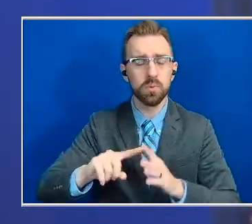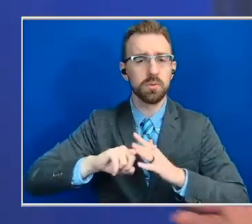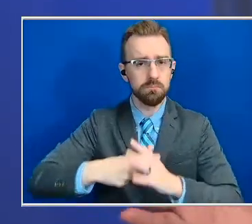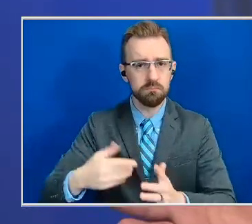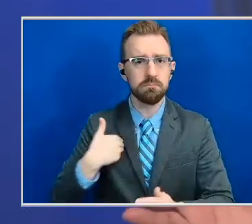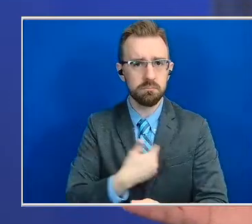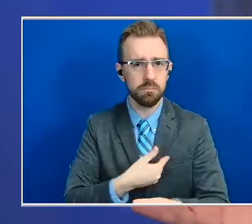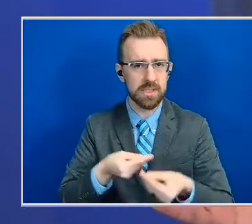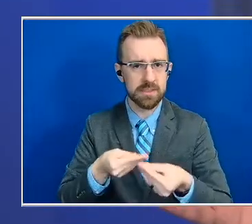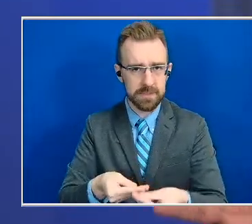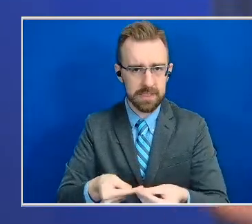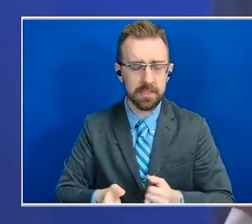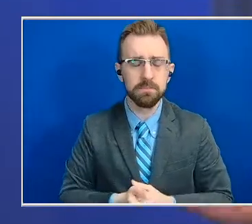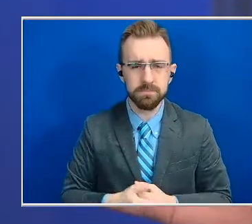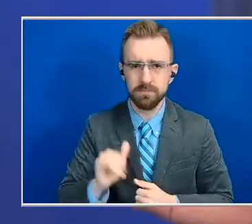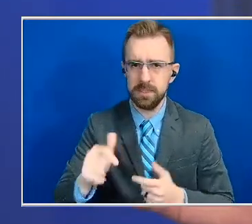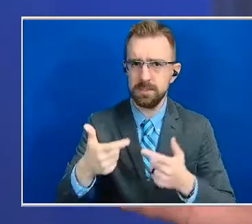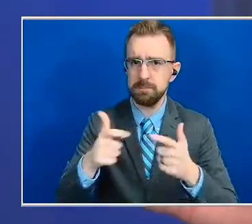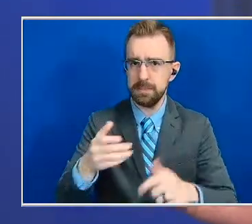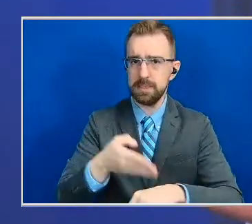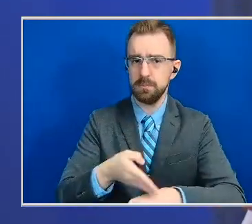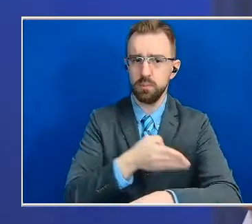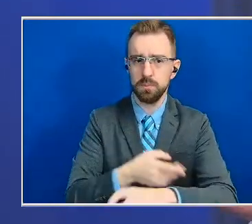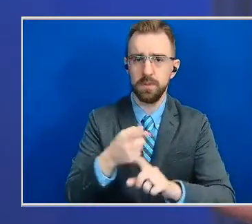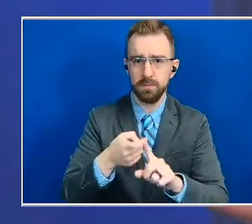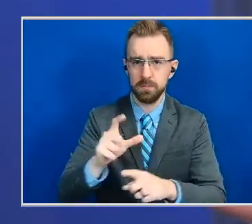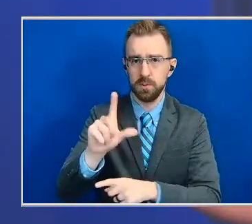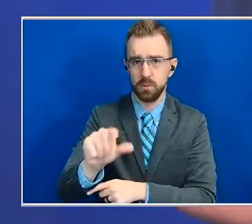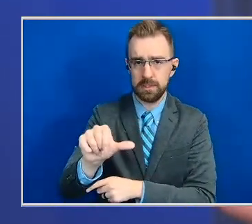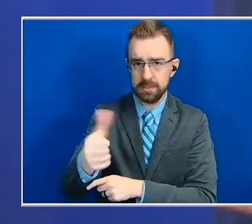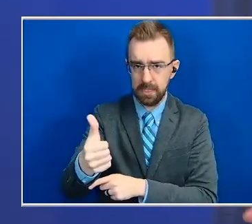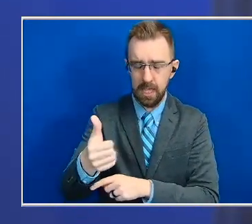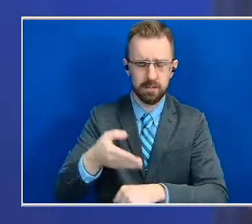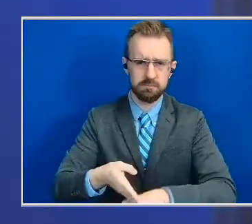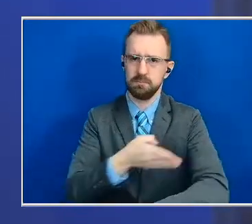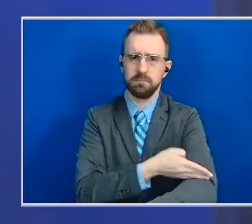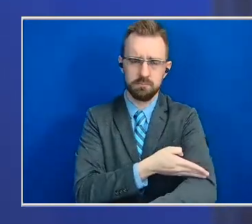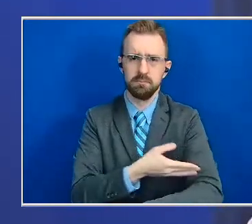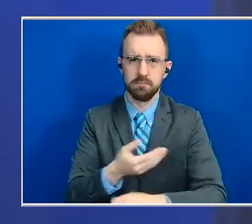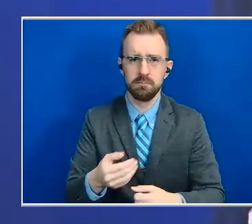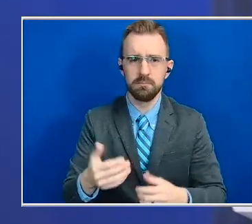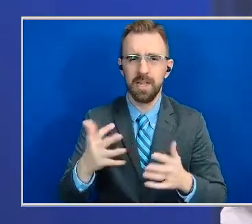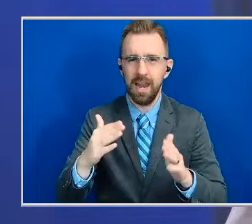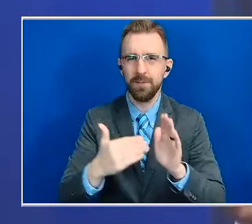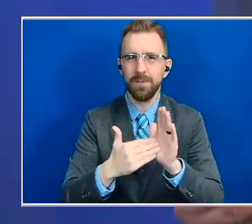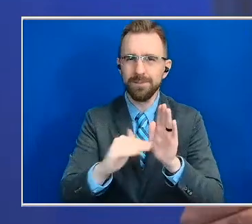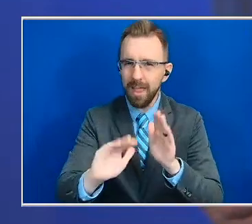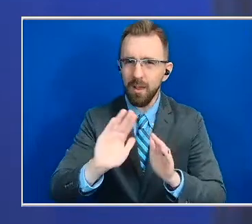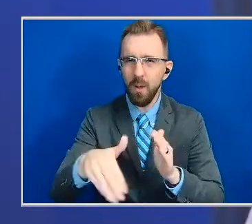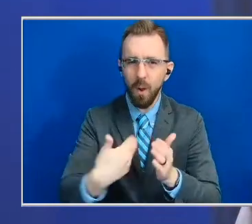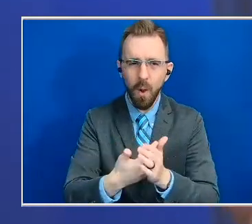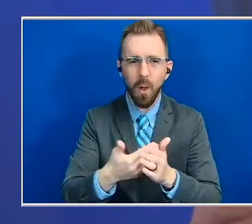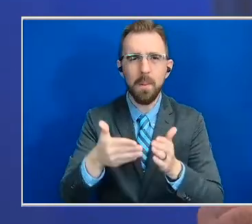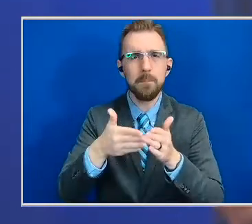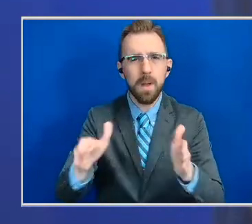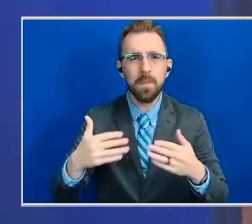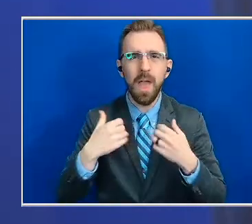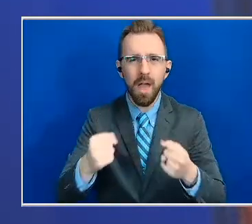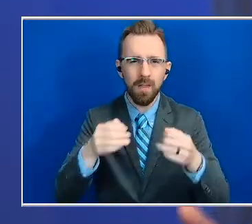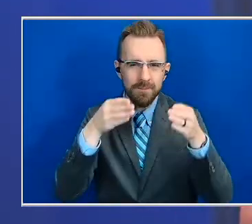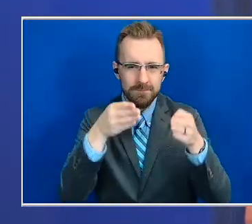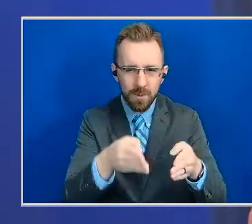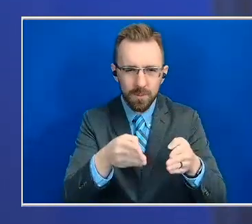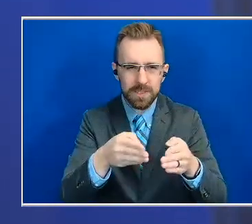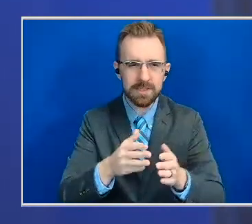And that's a big improvement from 2010. And kind of a reflection of all the public health focus and initiatives aimed